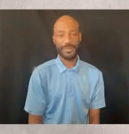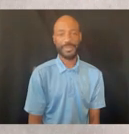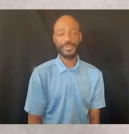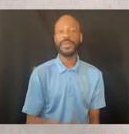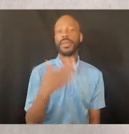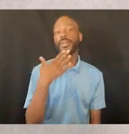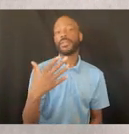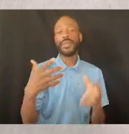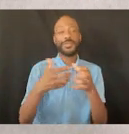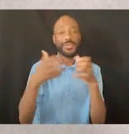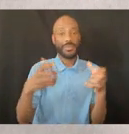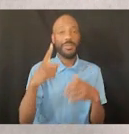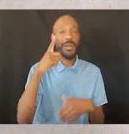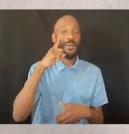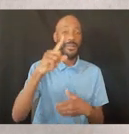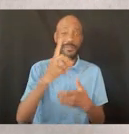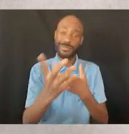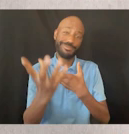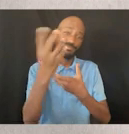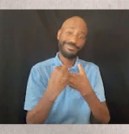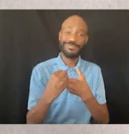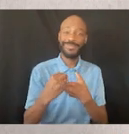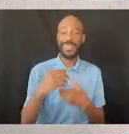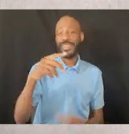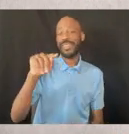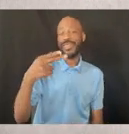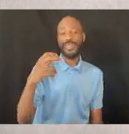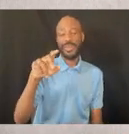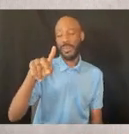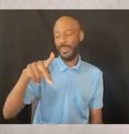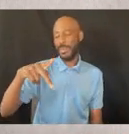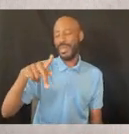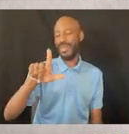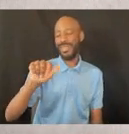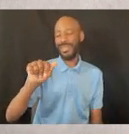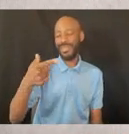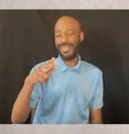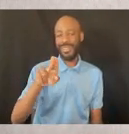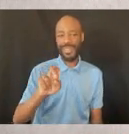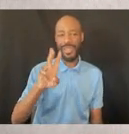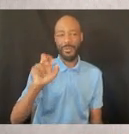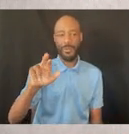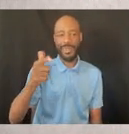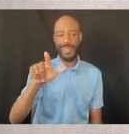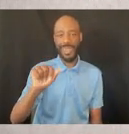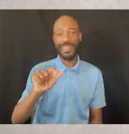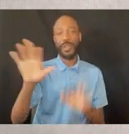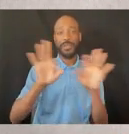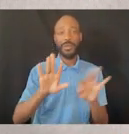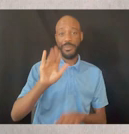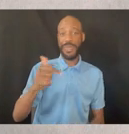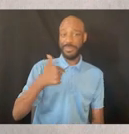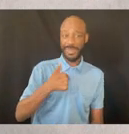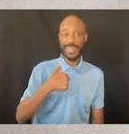Thanks so much for being part of the Plague Wear Gala 2023. It is curated by me, Alora Brody of Opulent